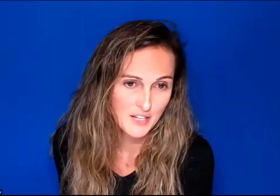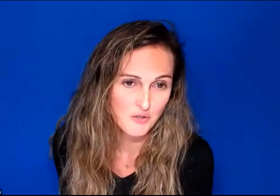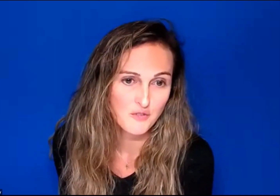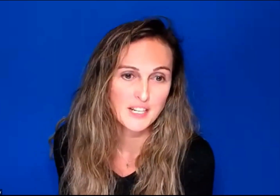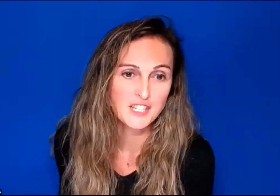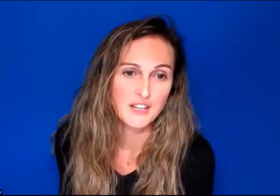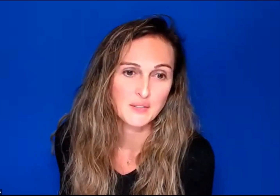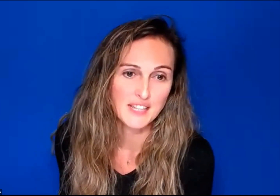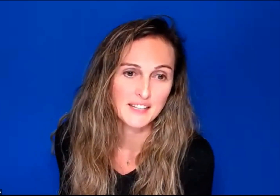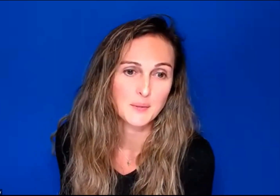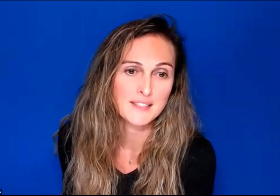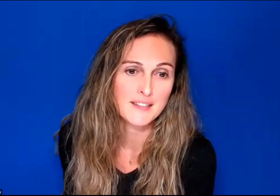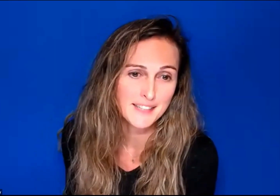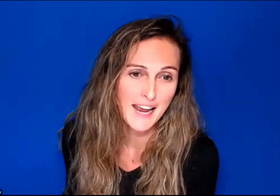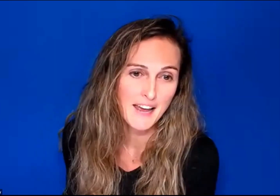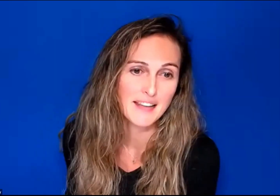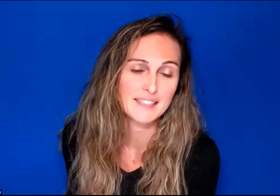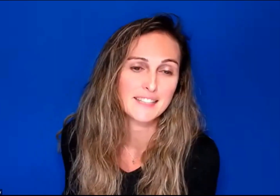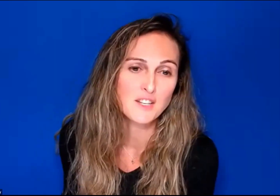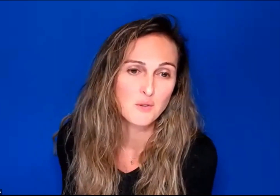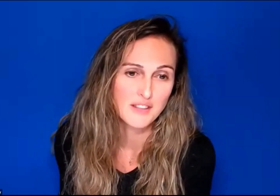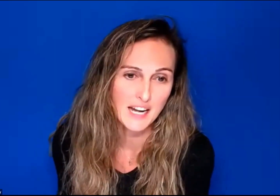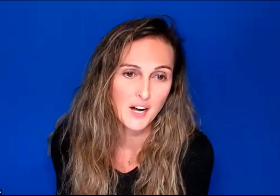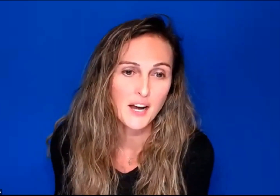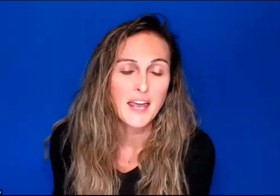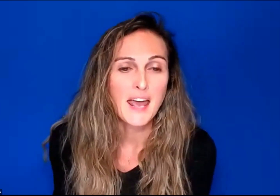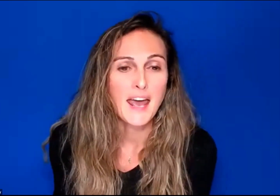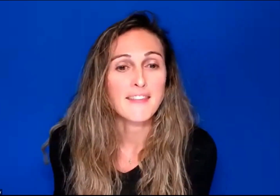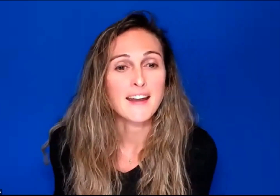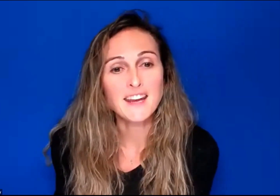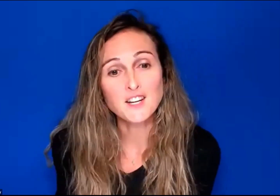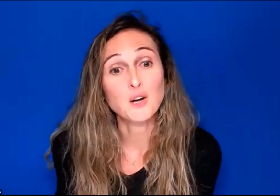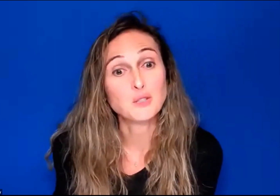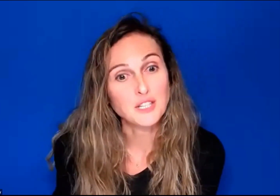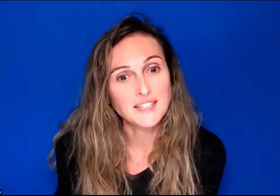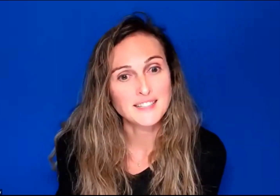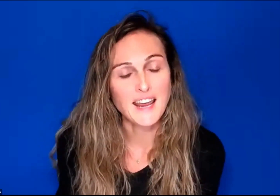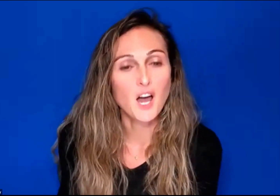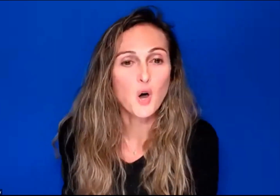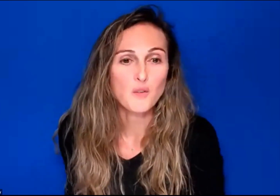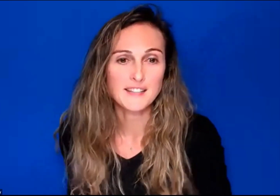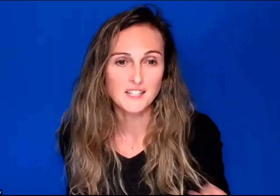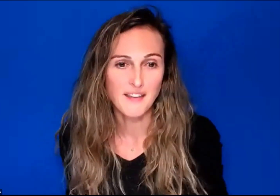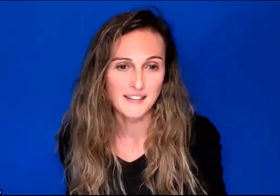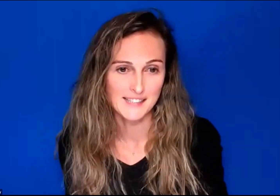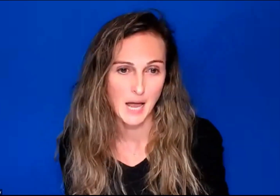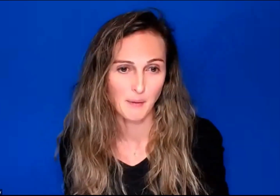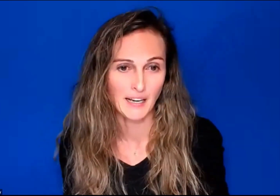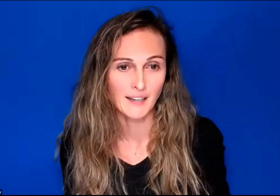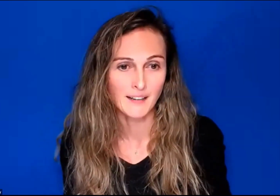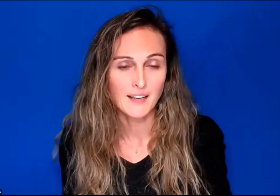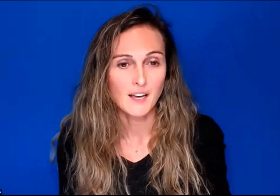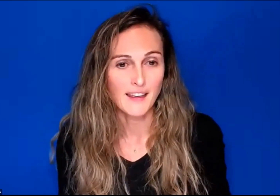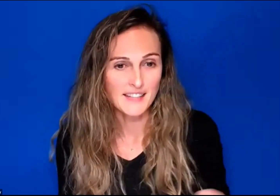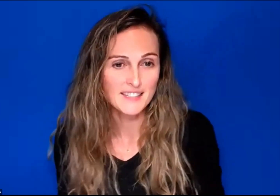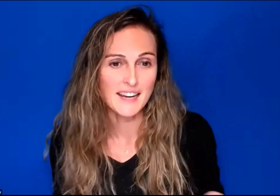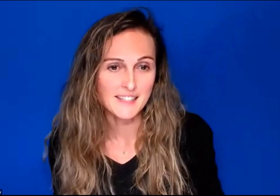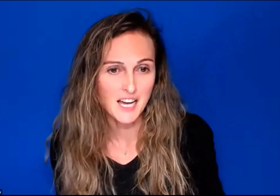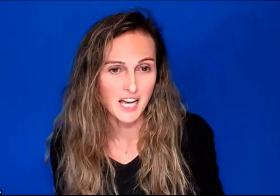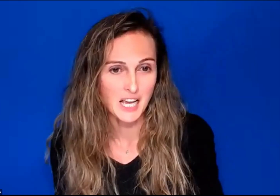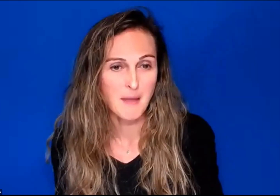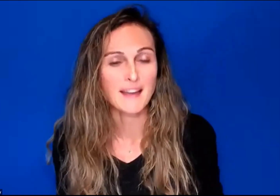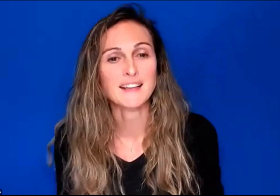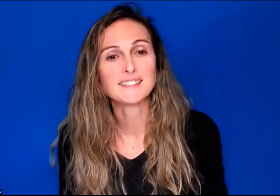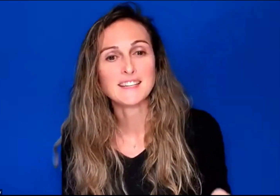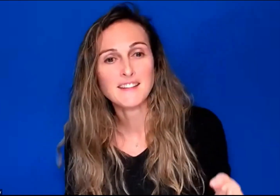interpreter scheduled for each of those things. So it's nice to have that schedule there. And then I can go look and say, oh, this event is happening at this day